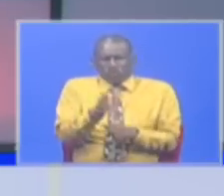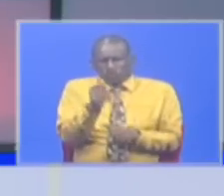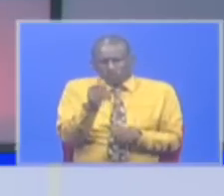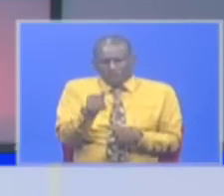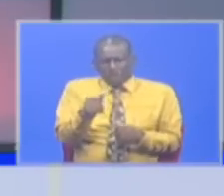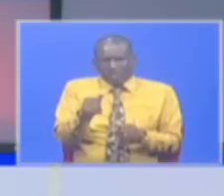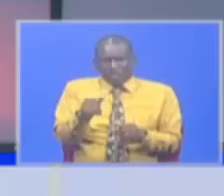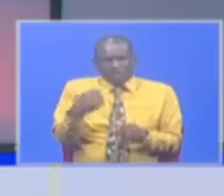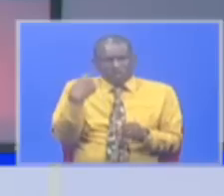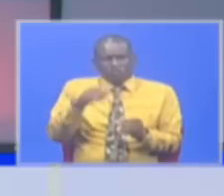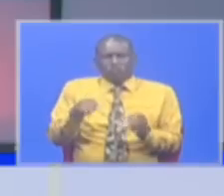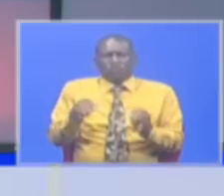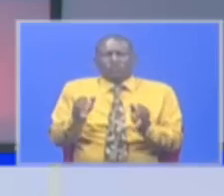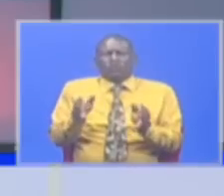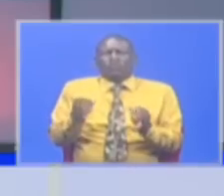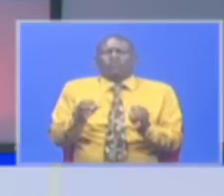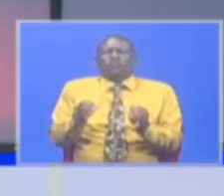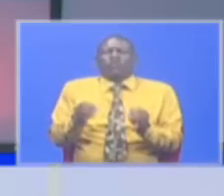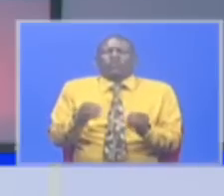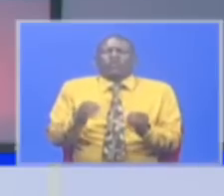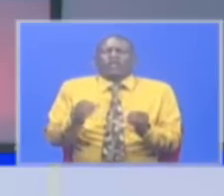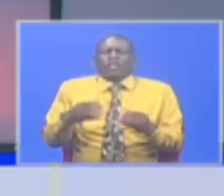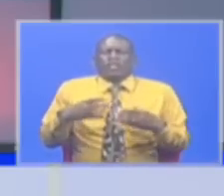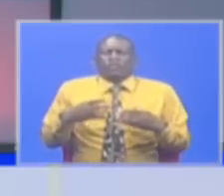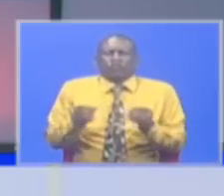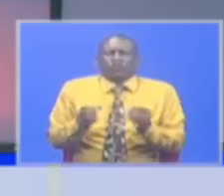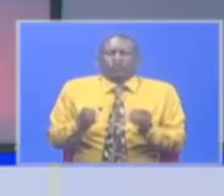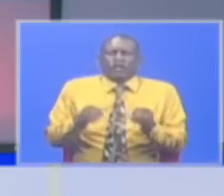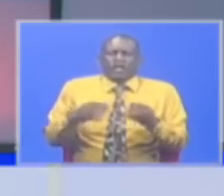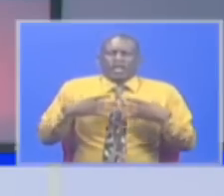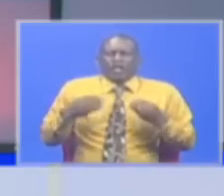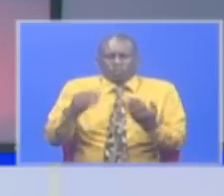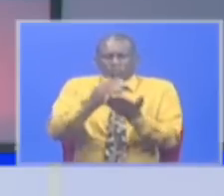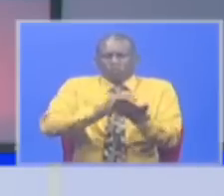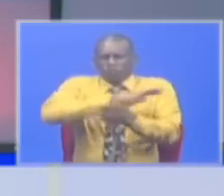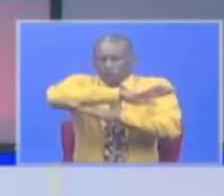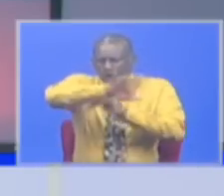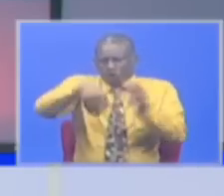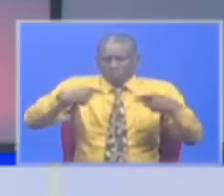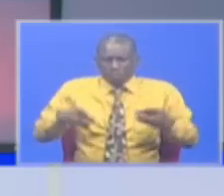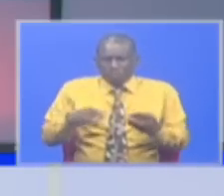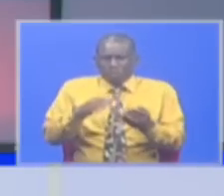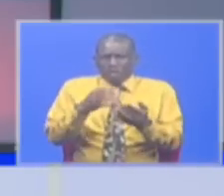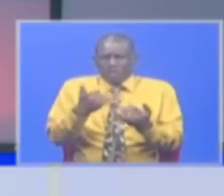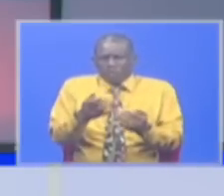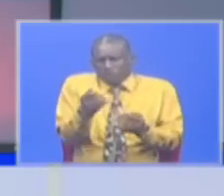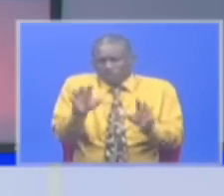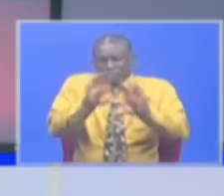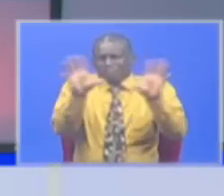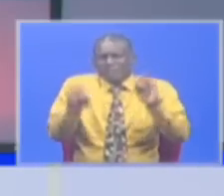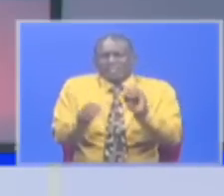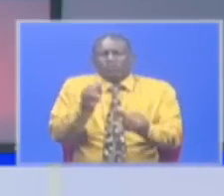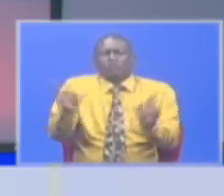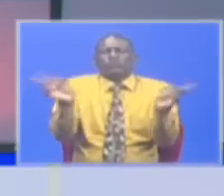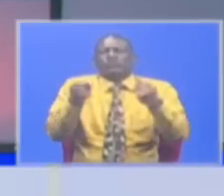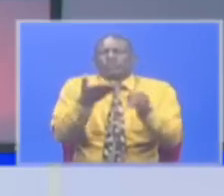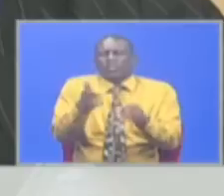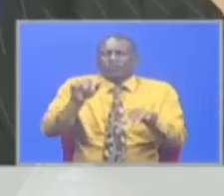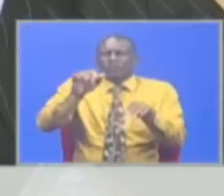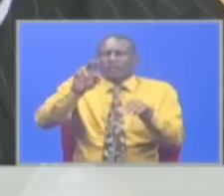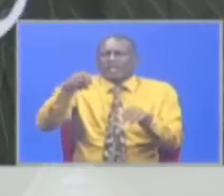the Universal Health Coverage Program, expenditure NHIF had not budgeted for. Leila Mohammed reports.